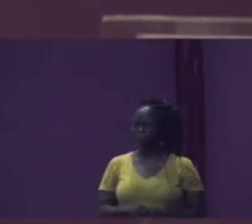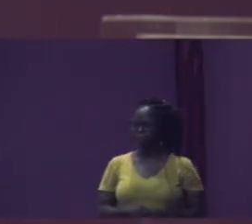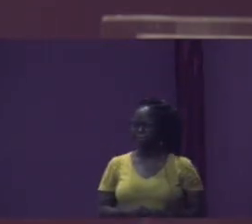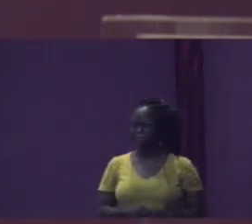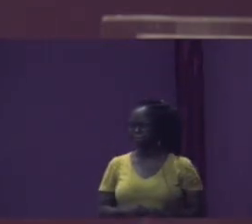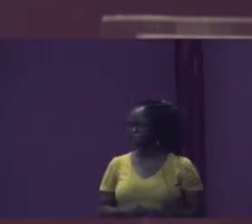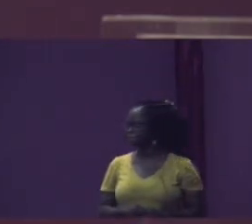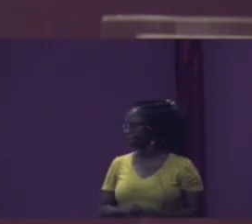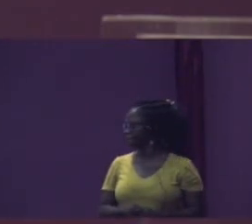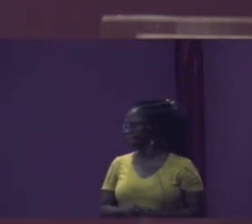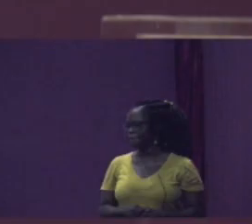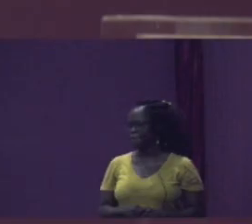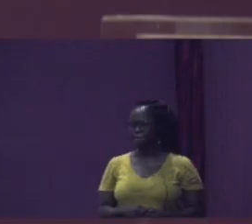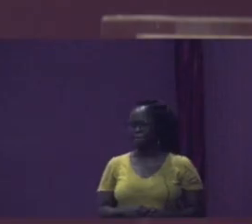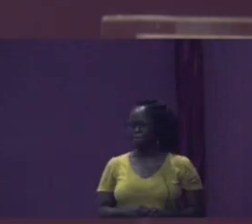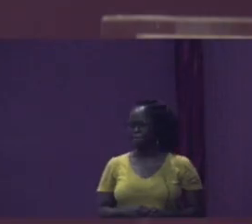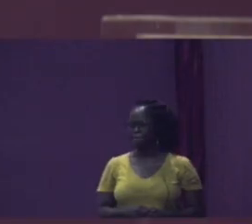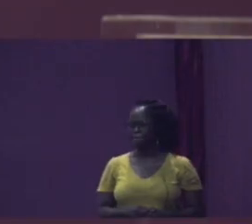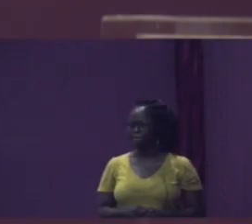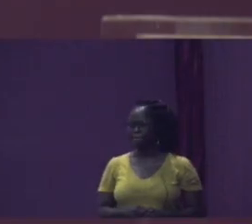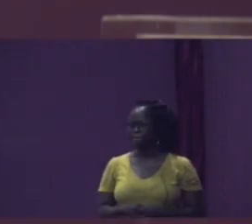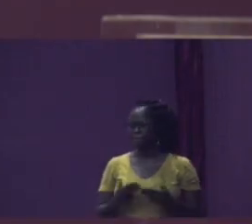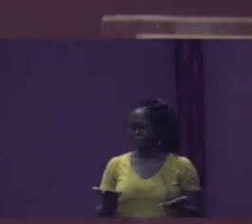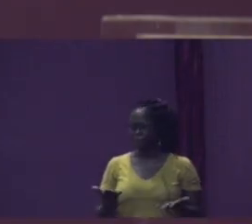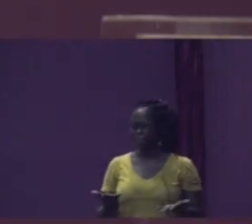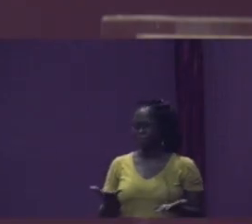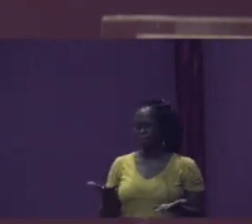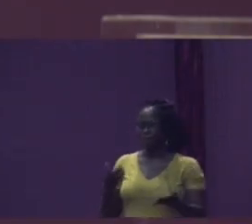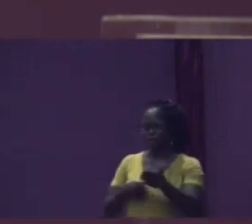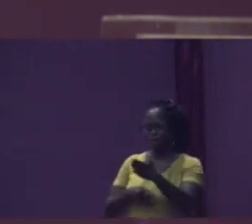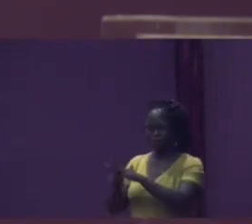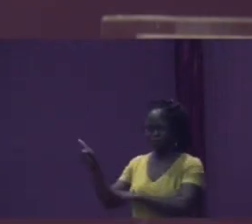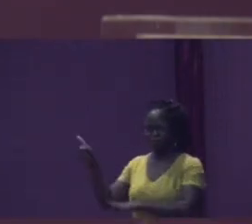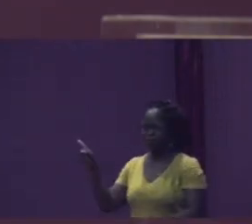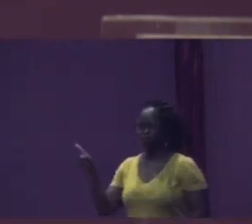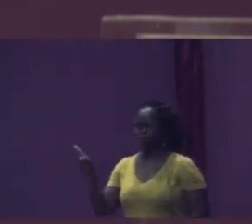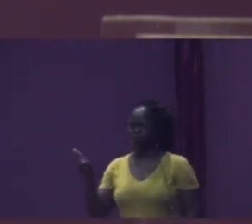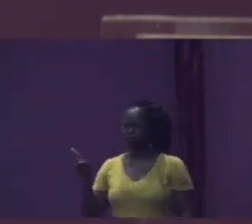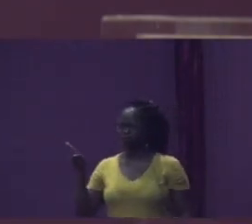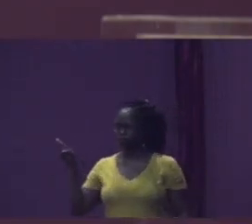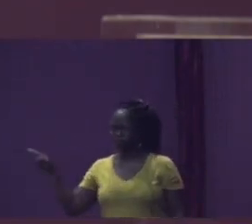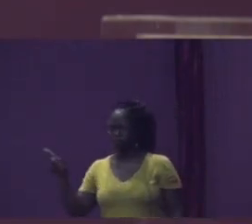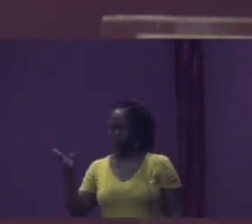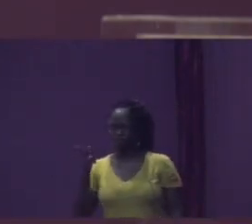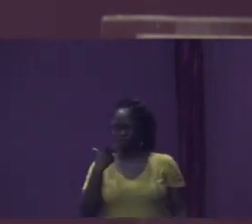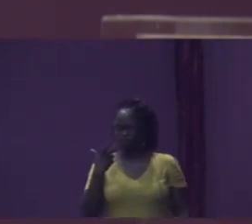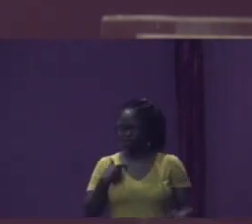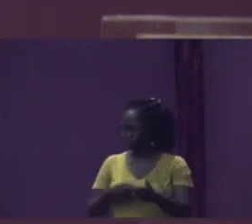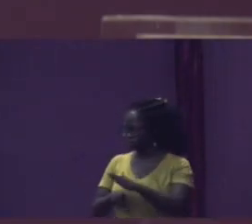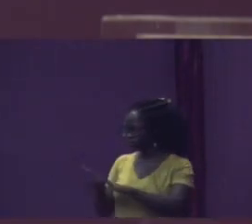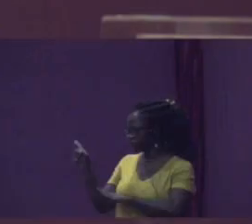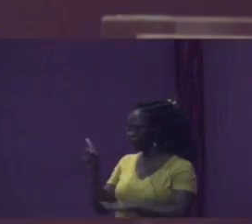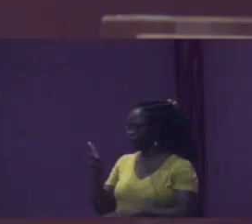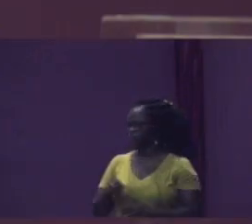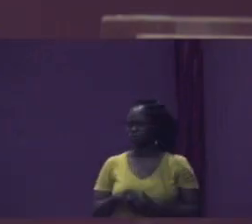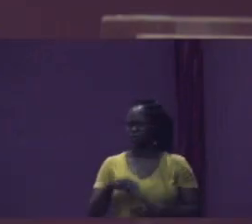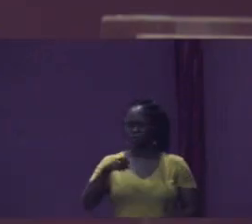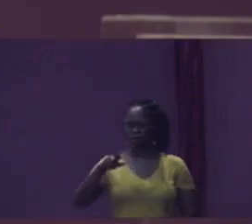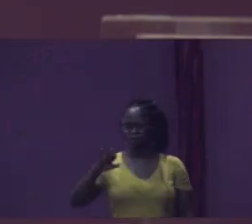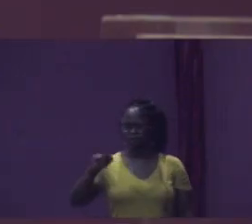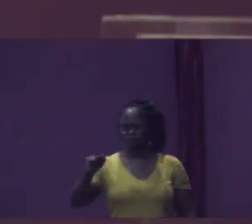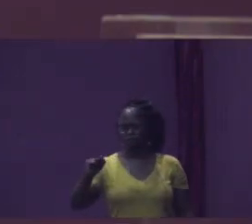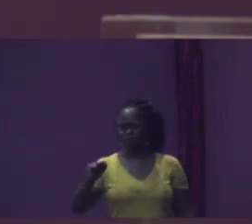Yeah, maybe the 3 or 4. Yeah. Eu queria fazer uma pergunta para a Maria. Você entende português? Vale. Sim.